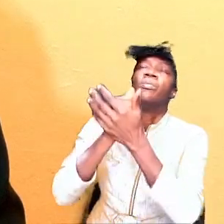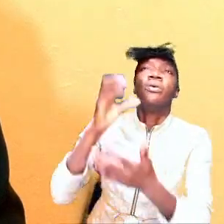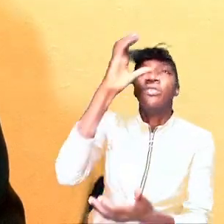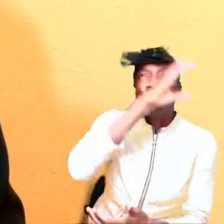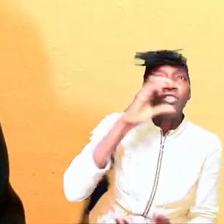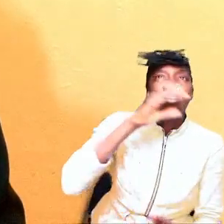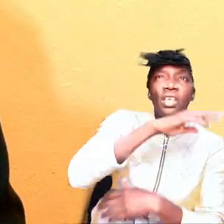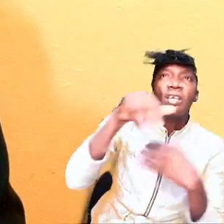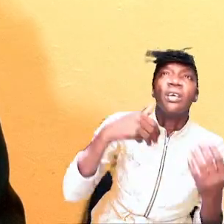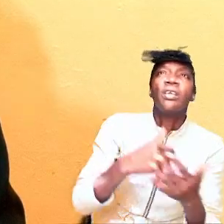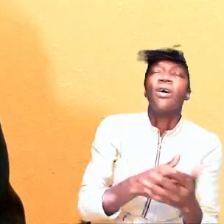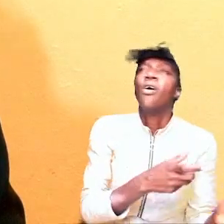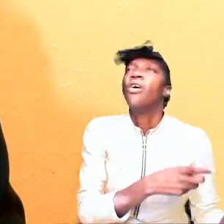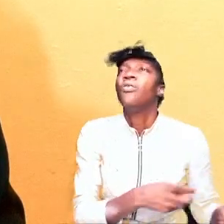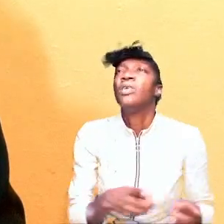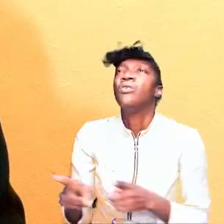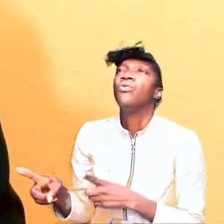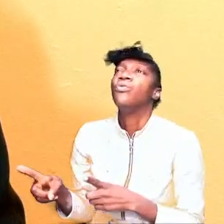do.